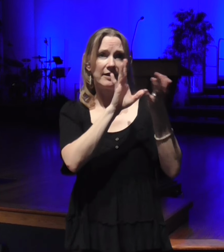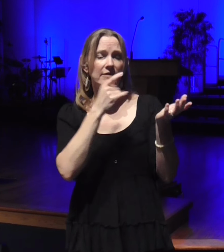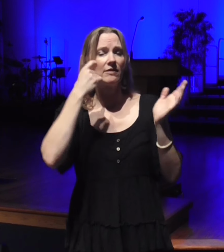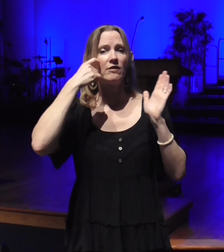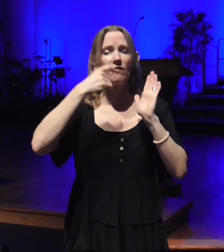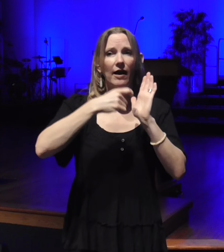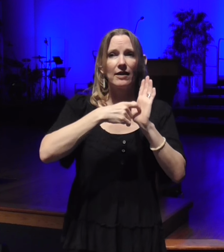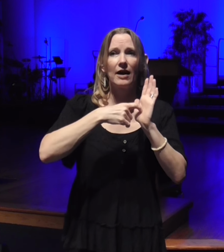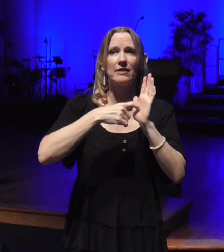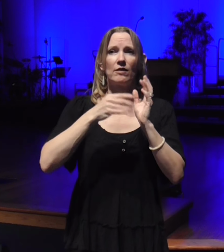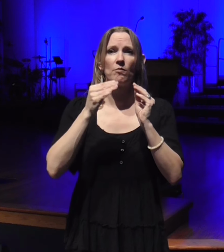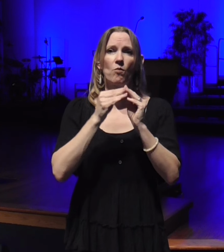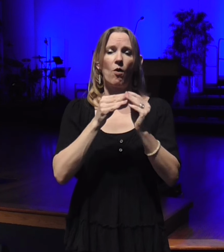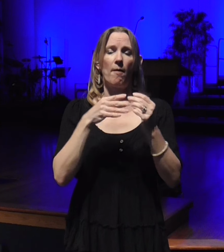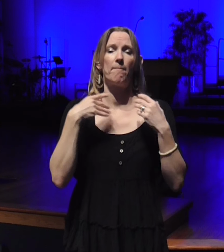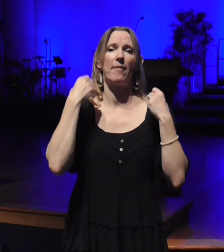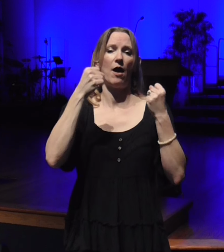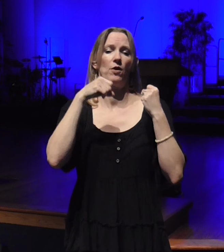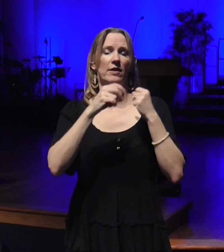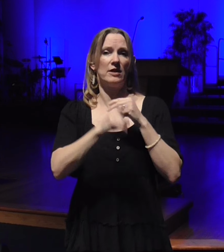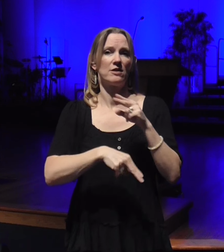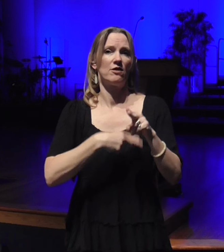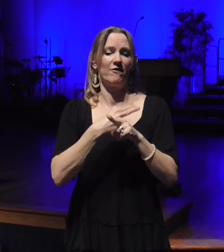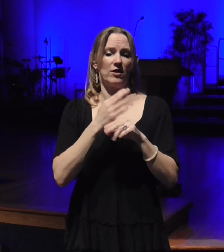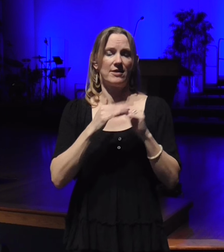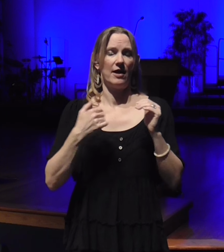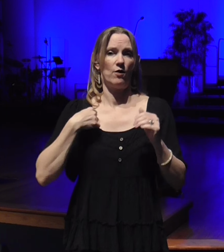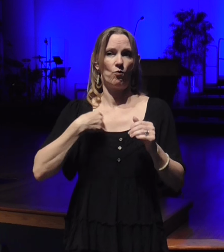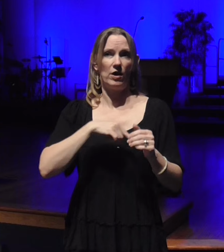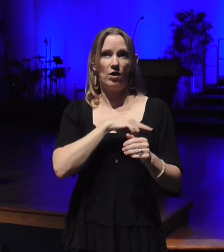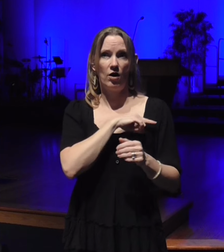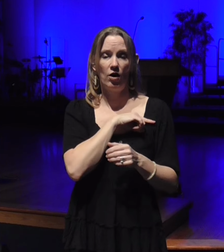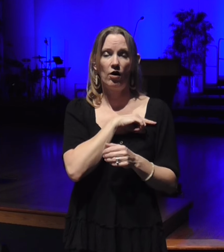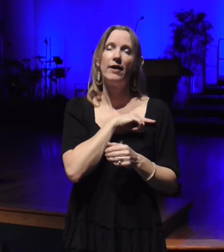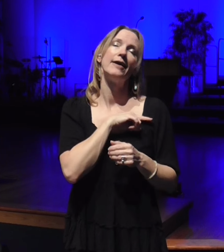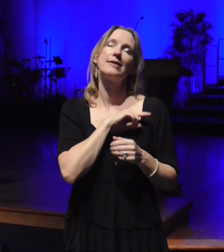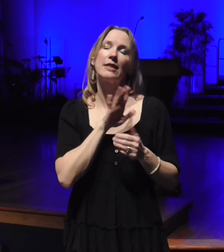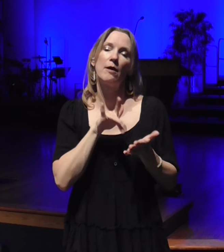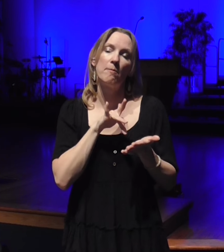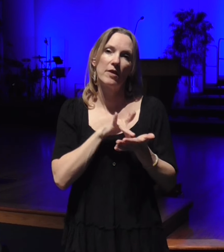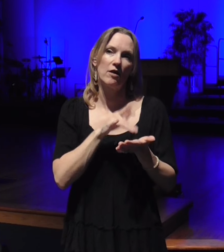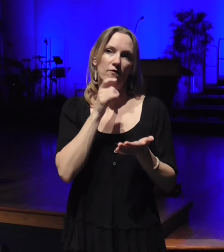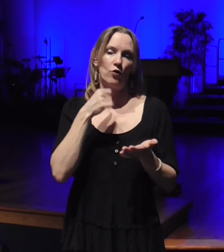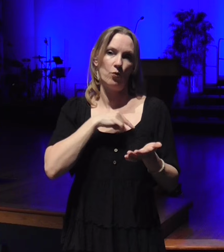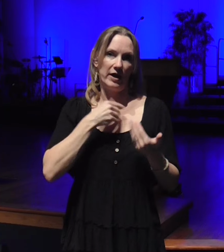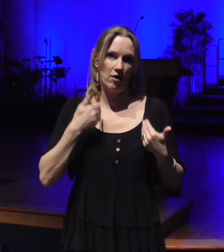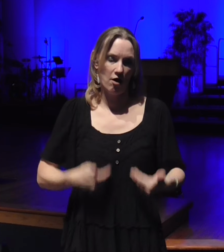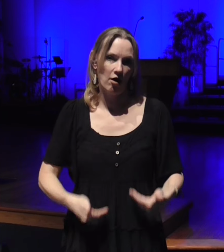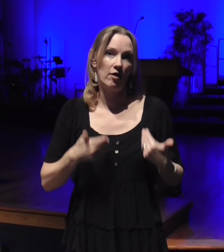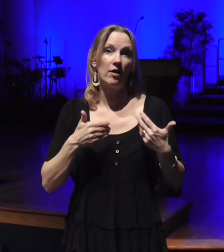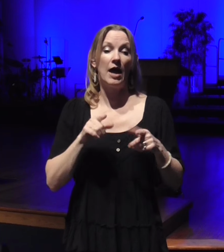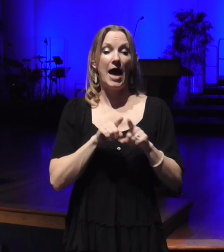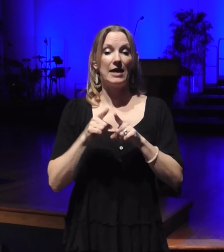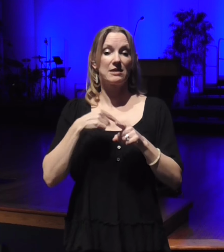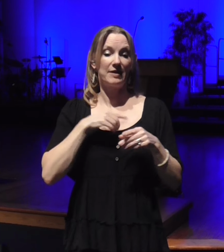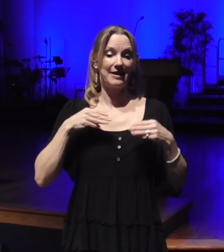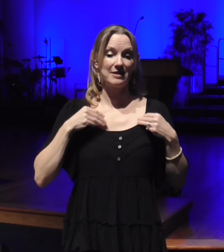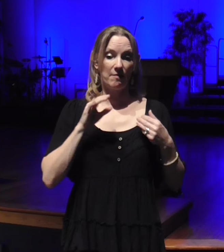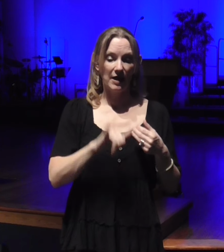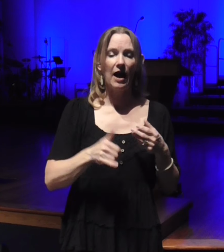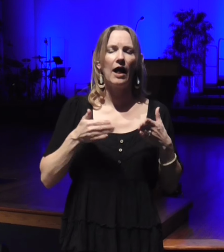there's a greater power in this universe than we are, and that it's at the heart of who we are. And as we accept that, we allow